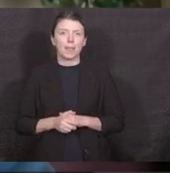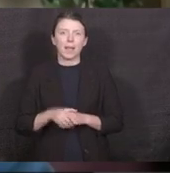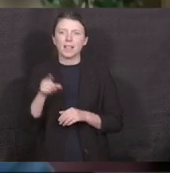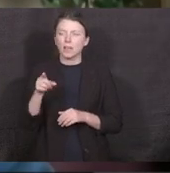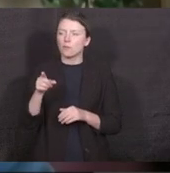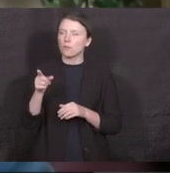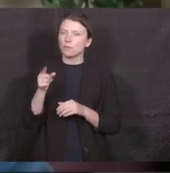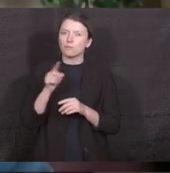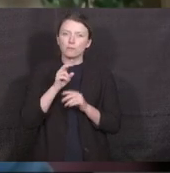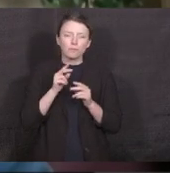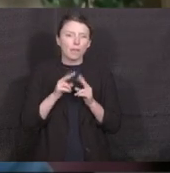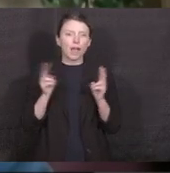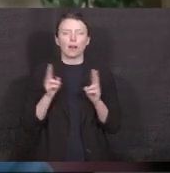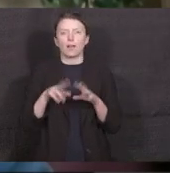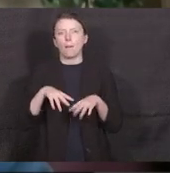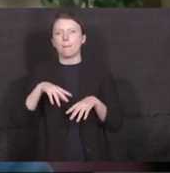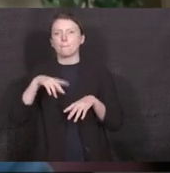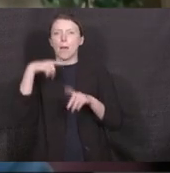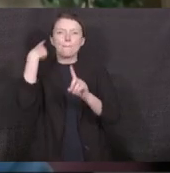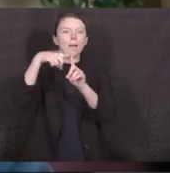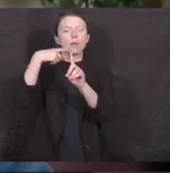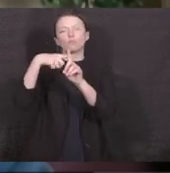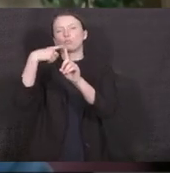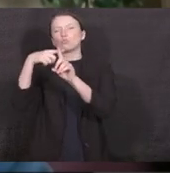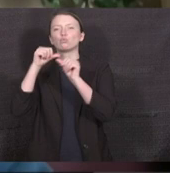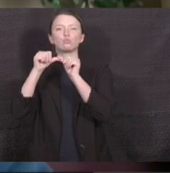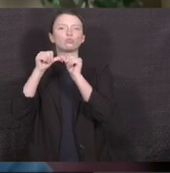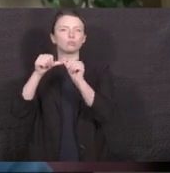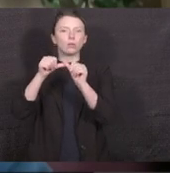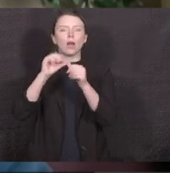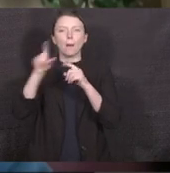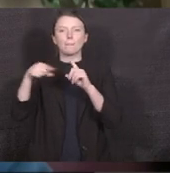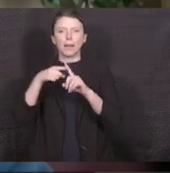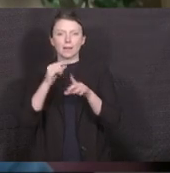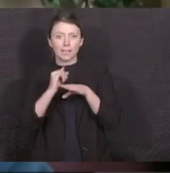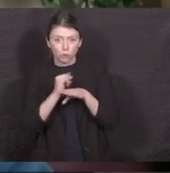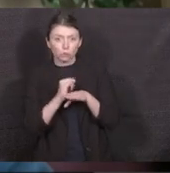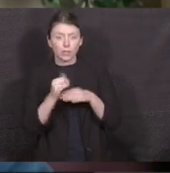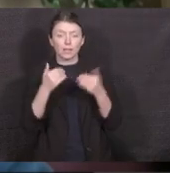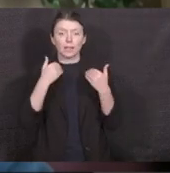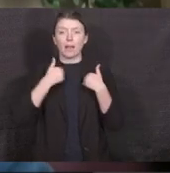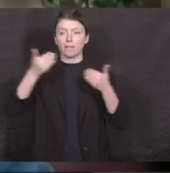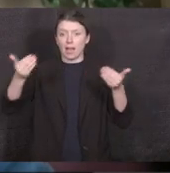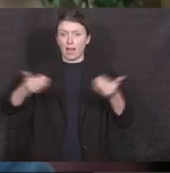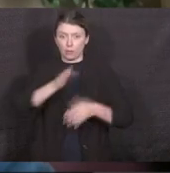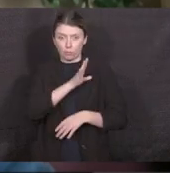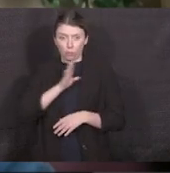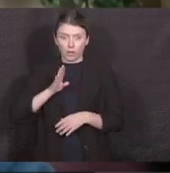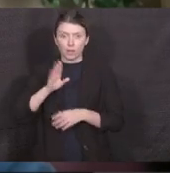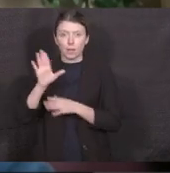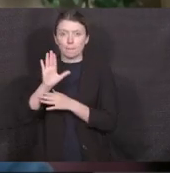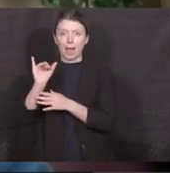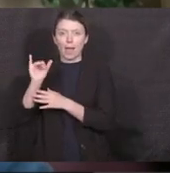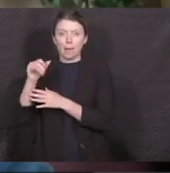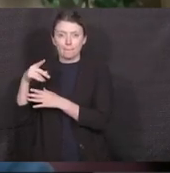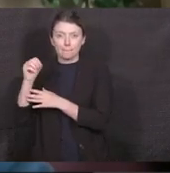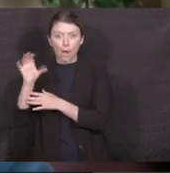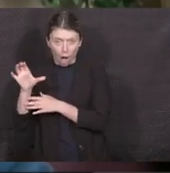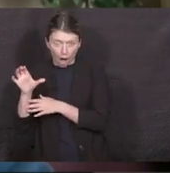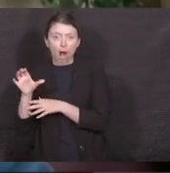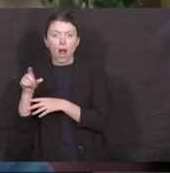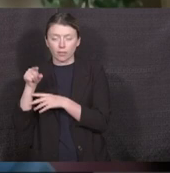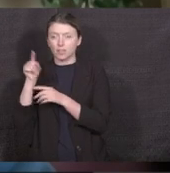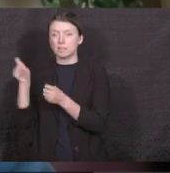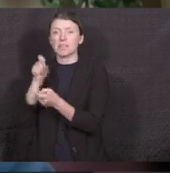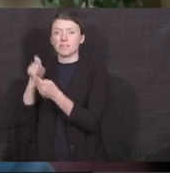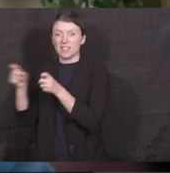thinking about the future of where the industry should go that they actually have a hiring board that's specifically BIPOC editors.